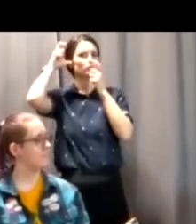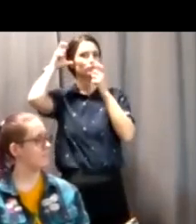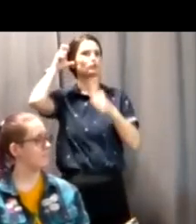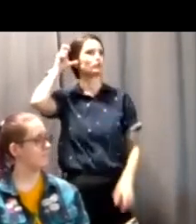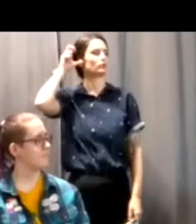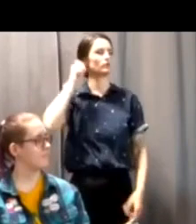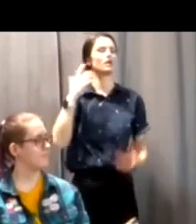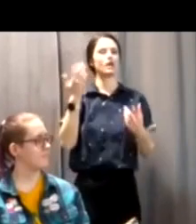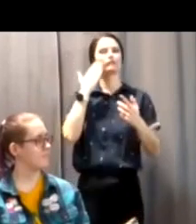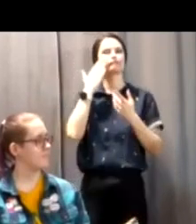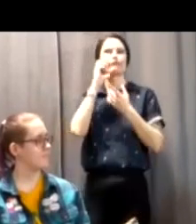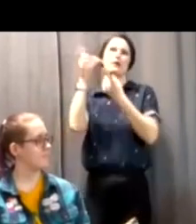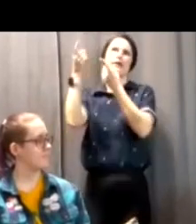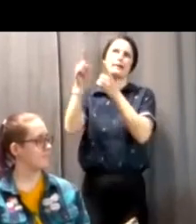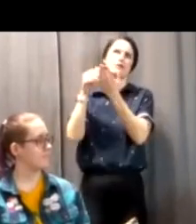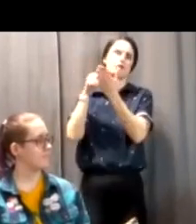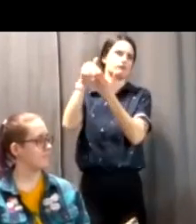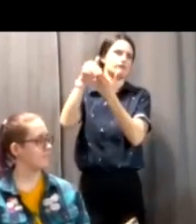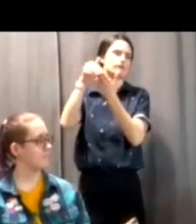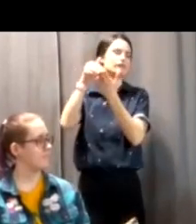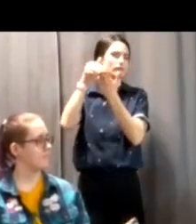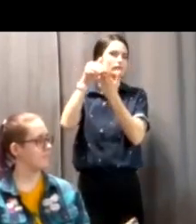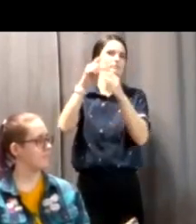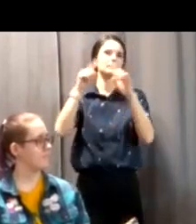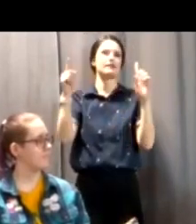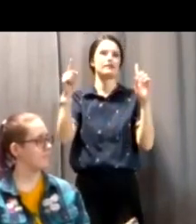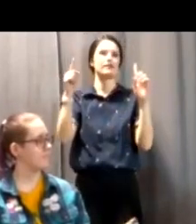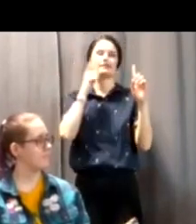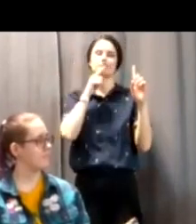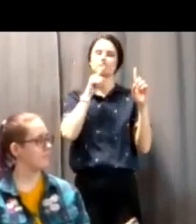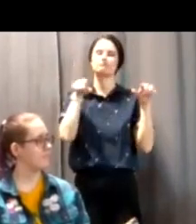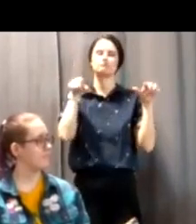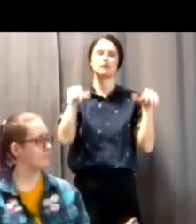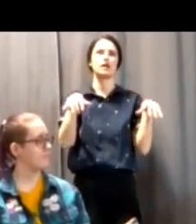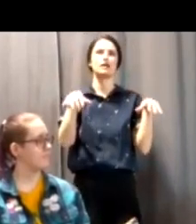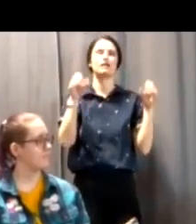case anymore. I know there's I think it's so amazing that people are